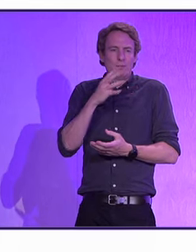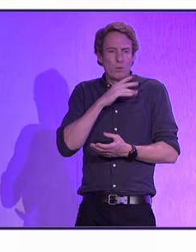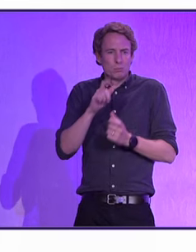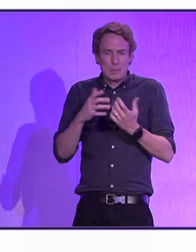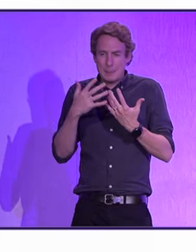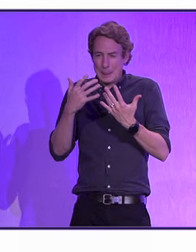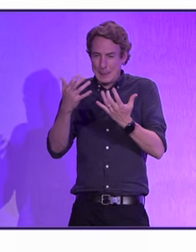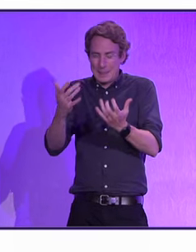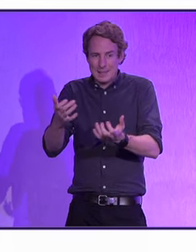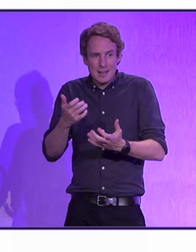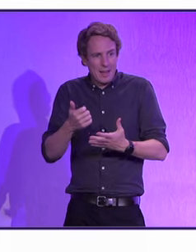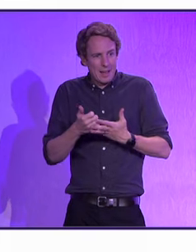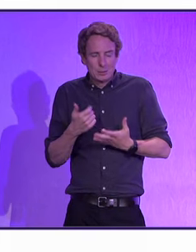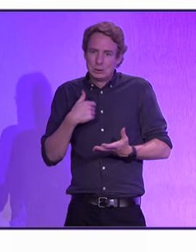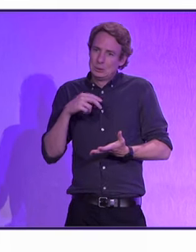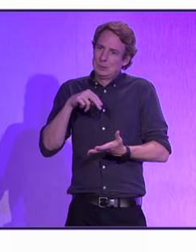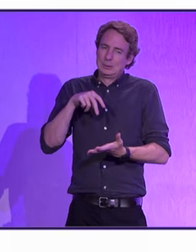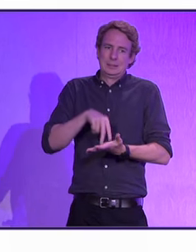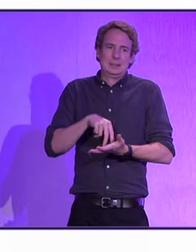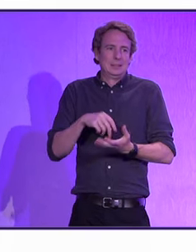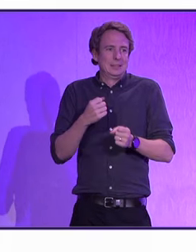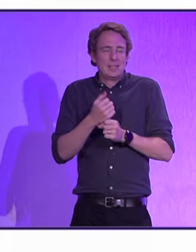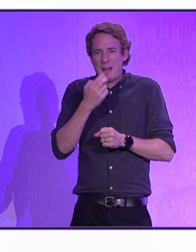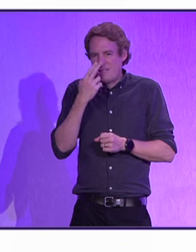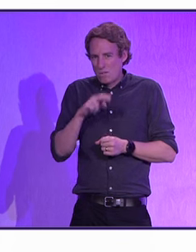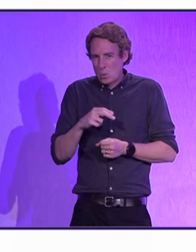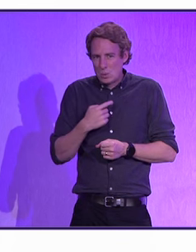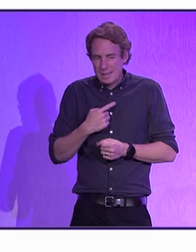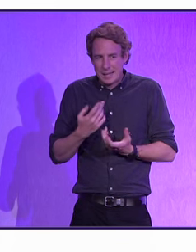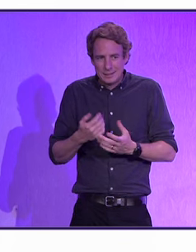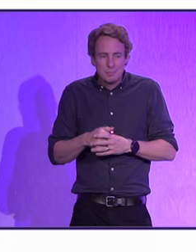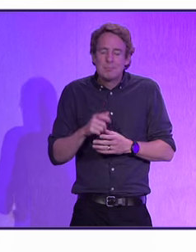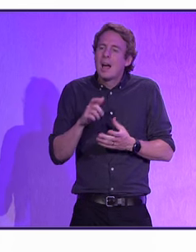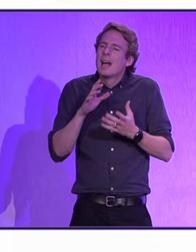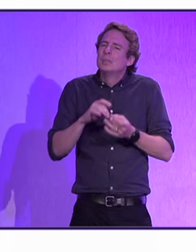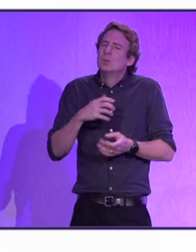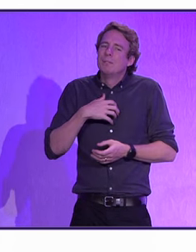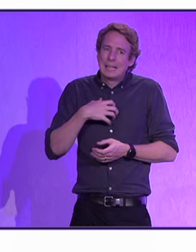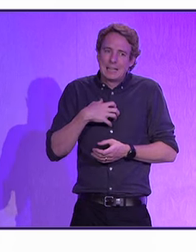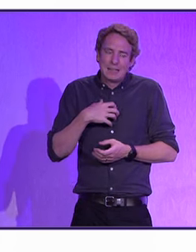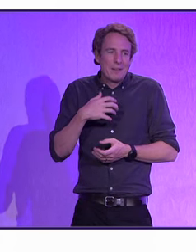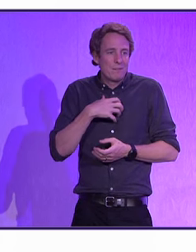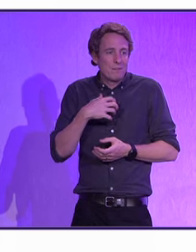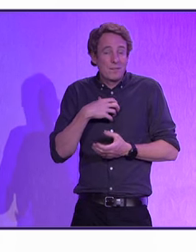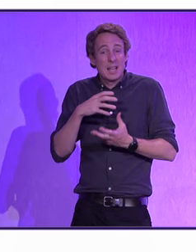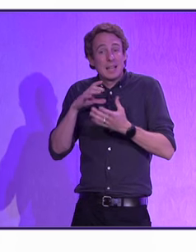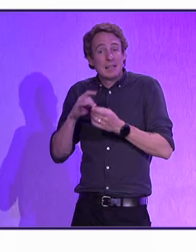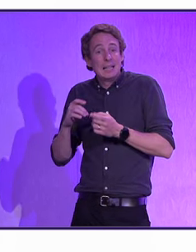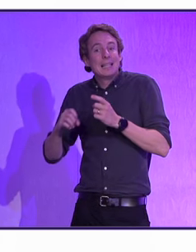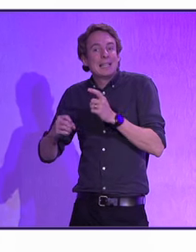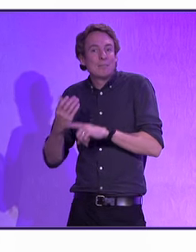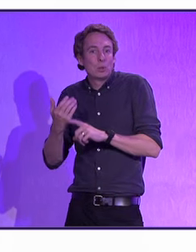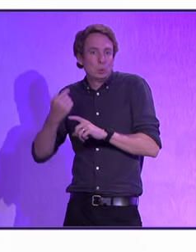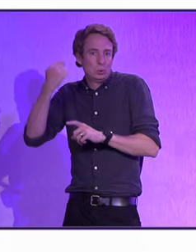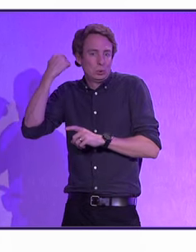and make a fool of themselves. And it's all about fear. And a little bit about fear is evolutionary good. It